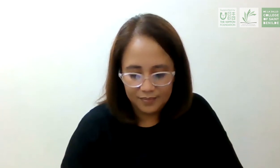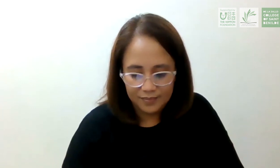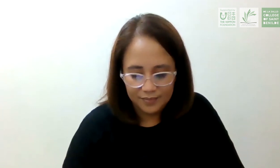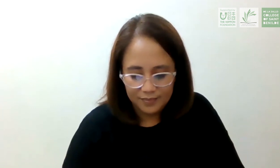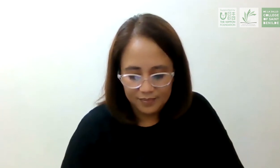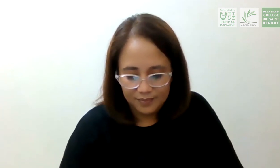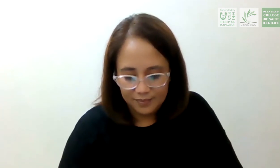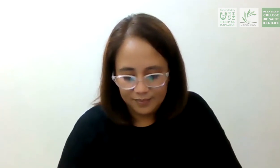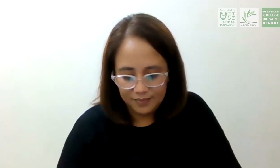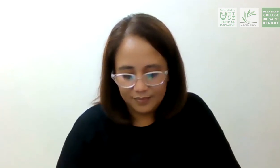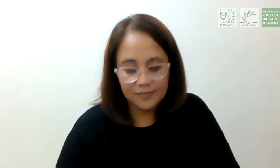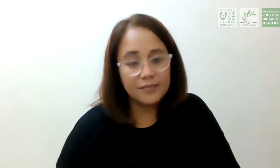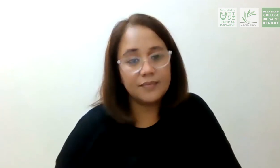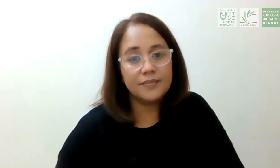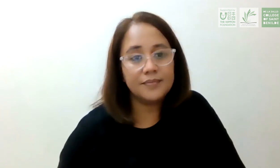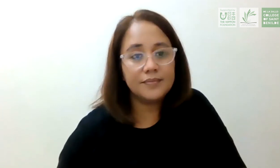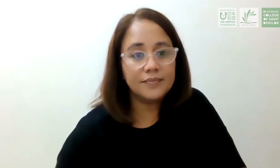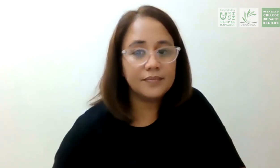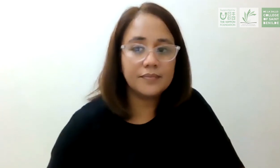6.